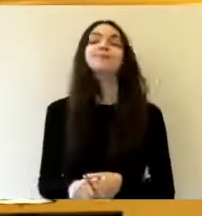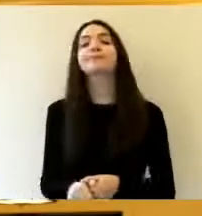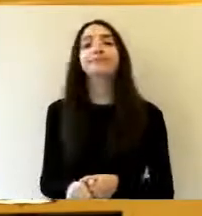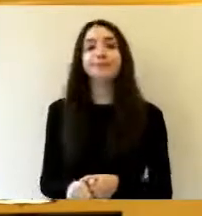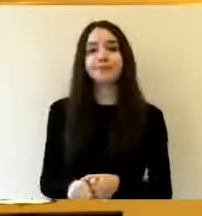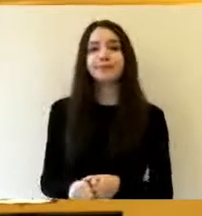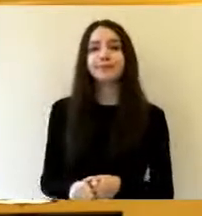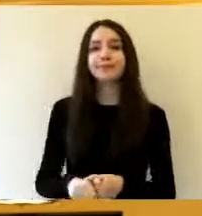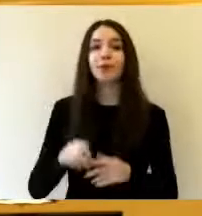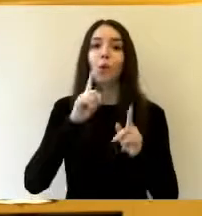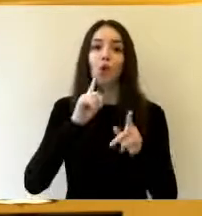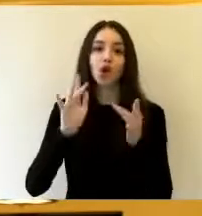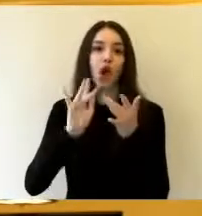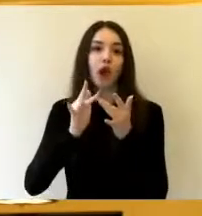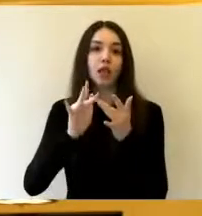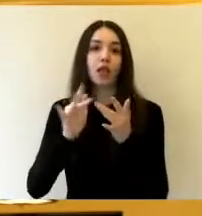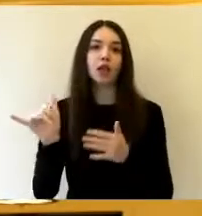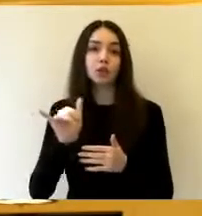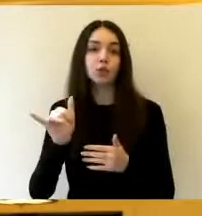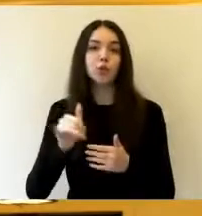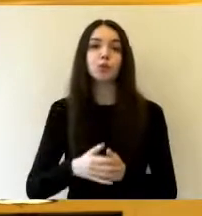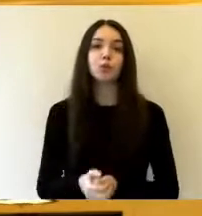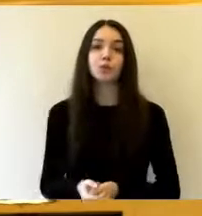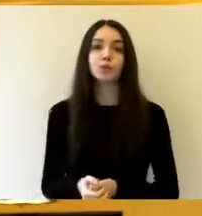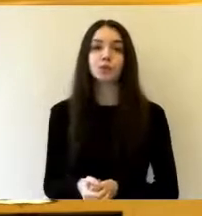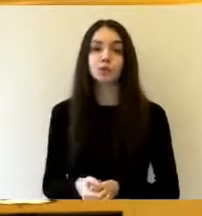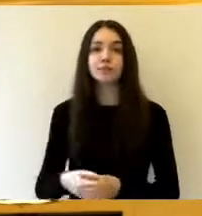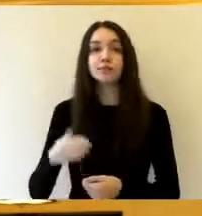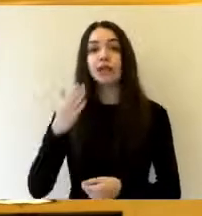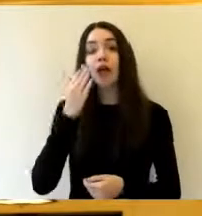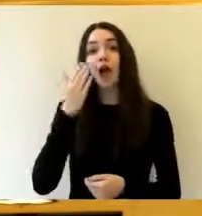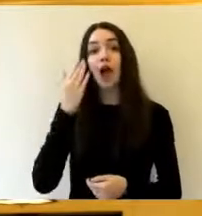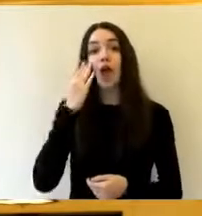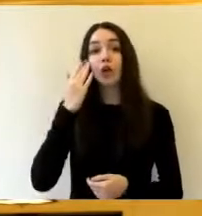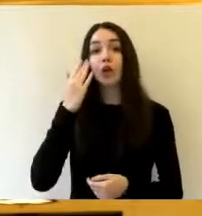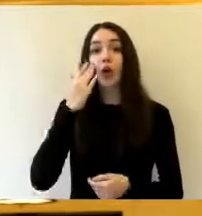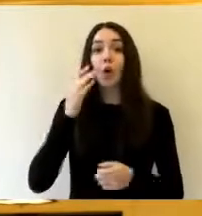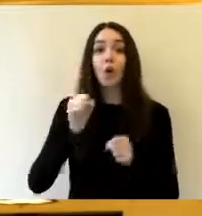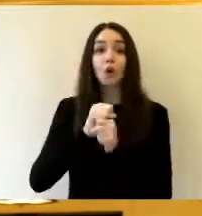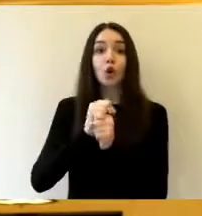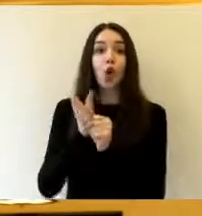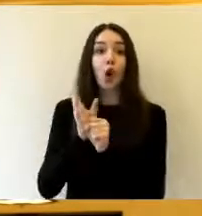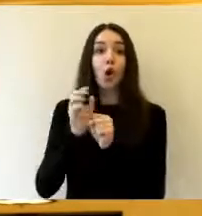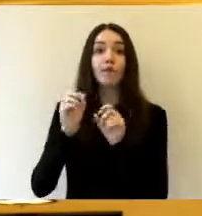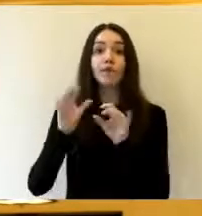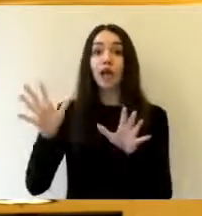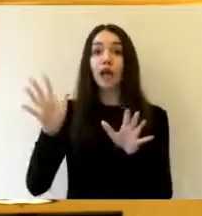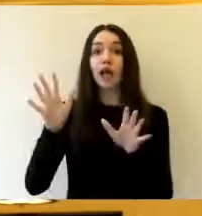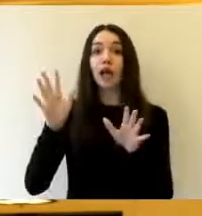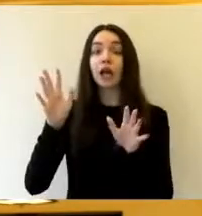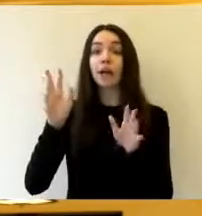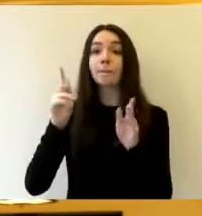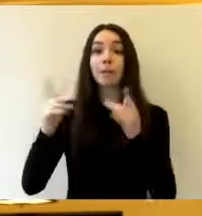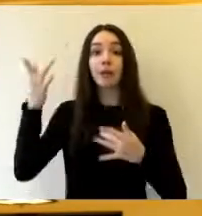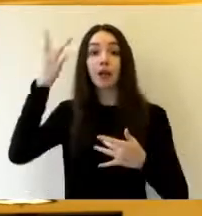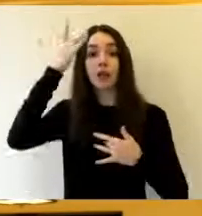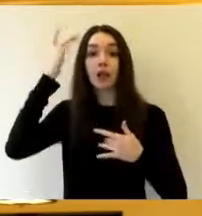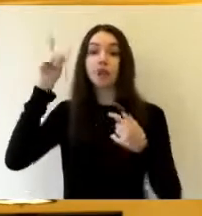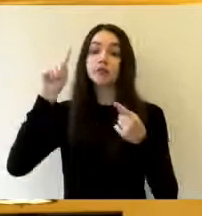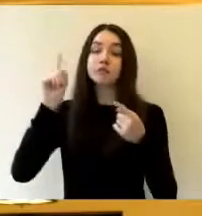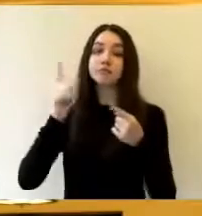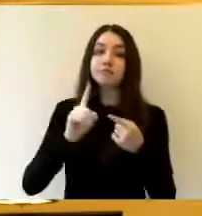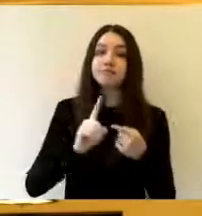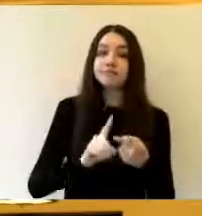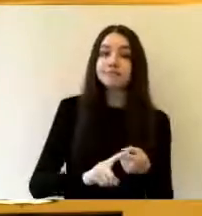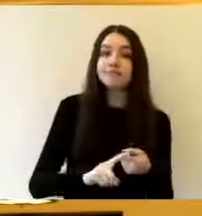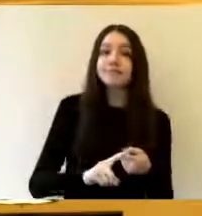So, I know, numbers are going down and we're over the pandemic and we're over attending virtual events, but